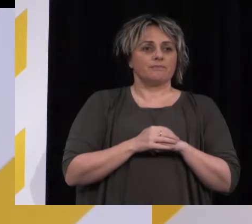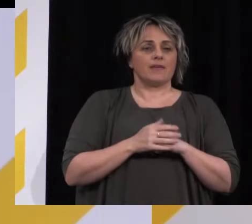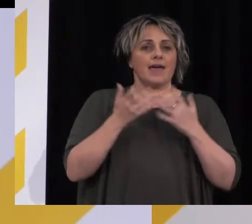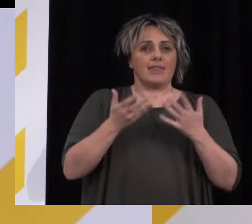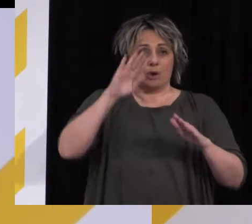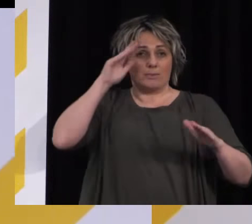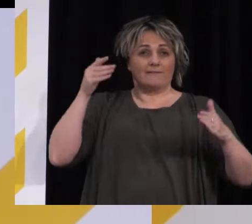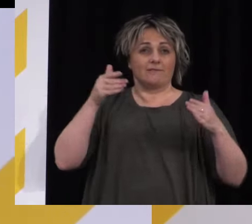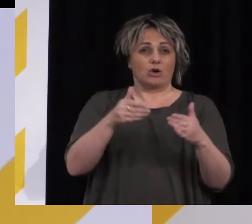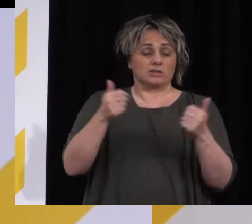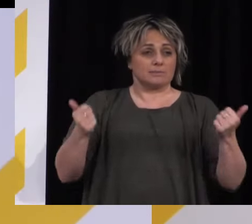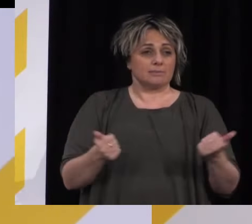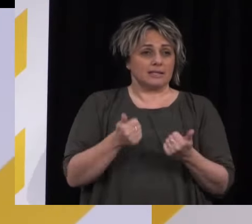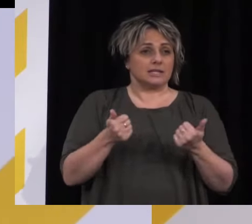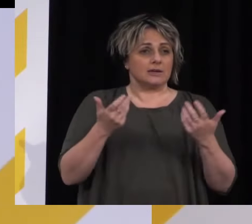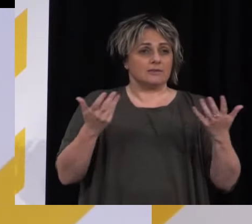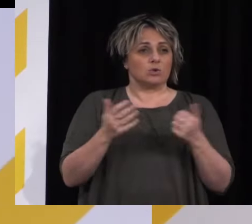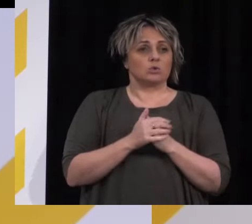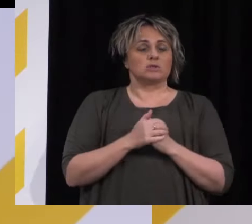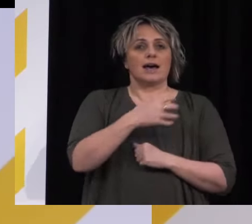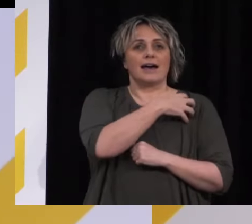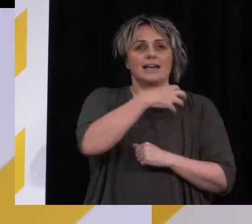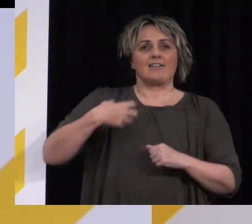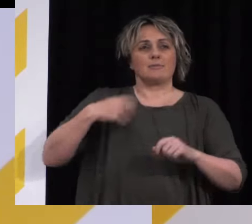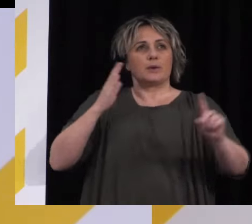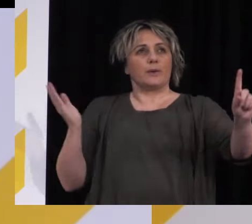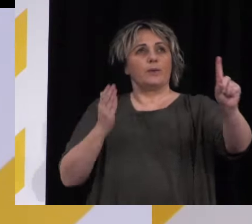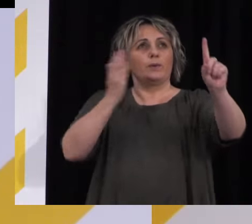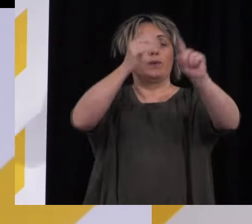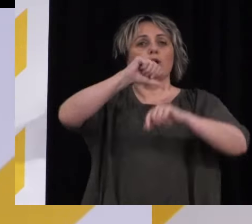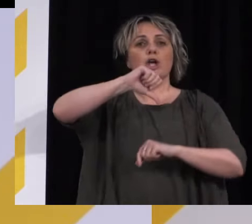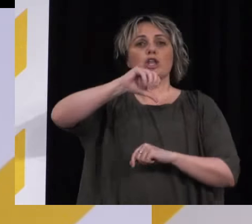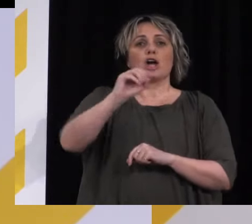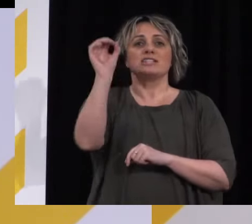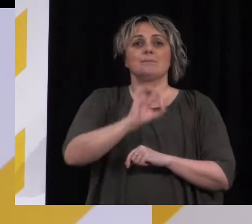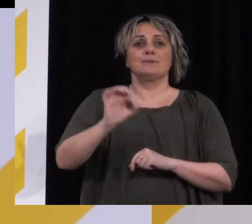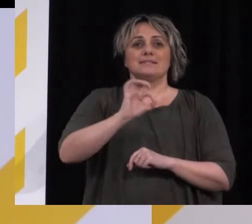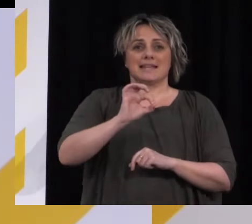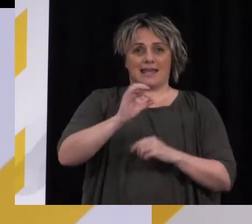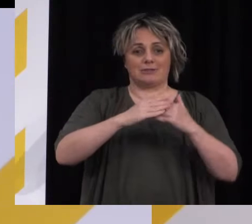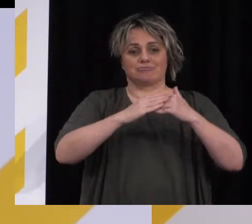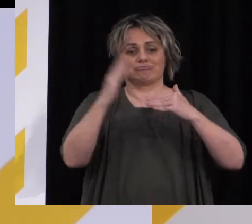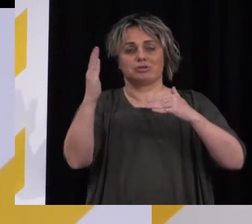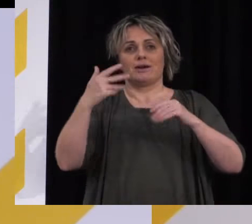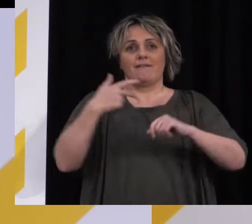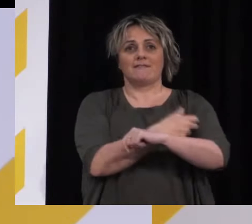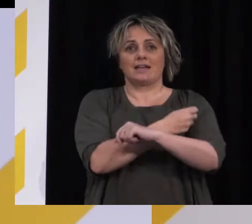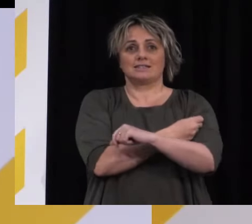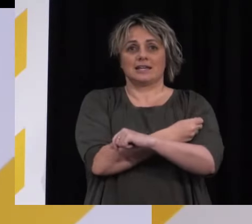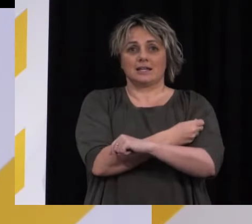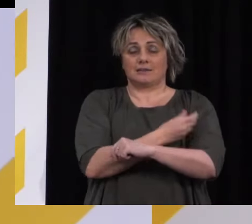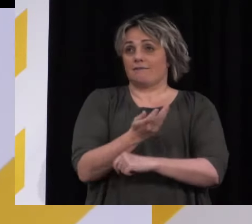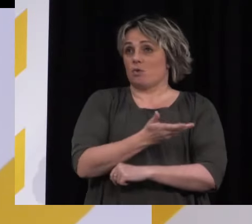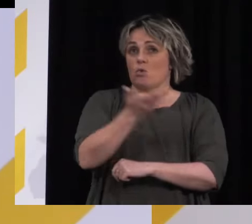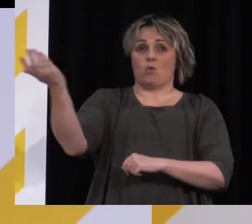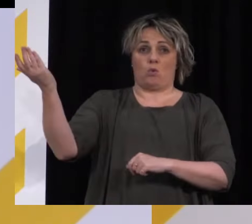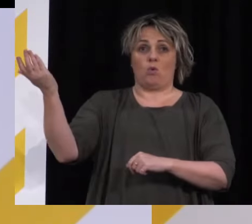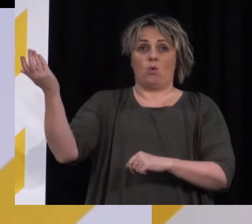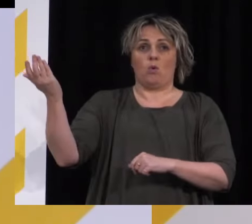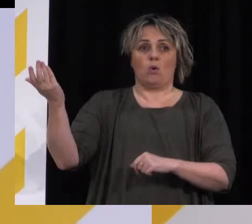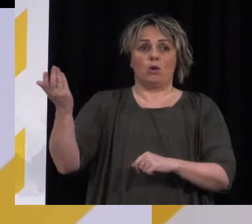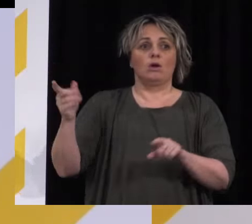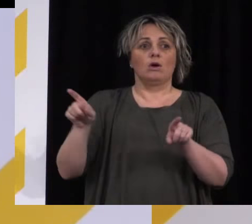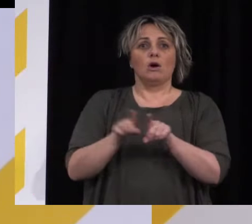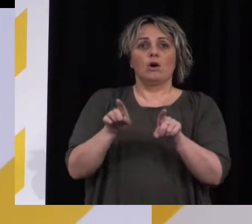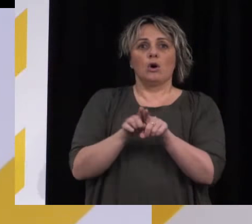moment, and you've got the government aspiration of 90% or more for not just the whole population, but a whole lot of minority groups that